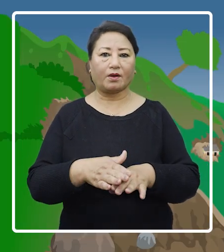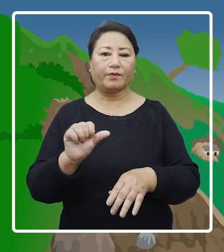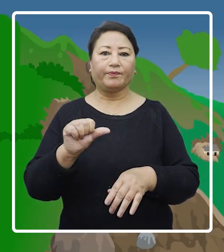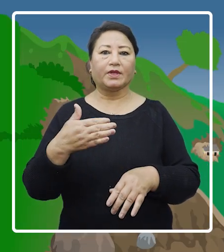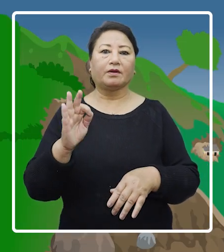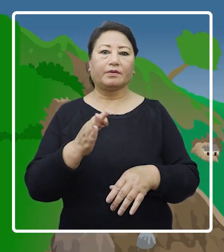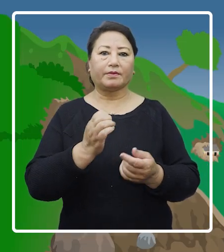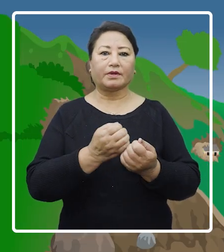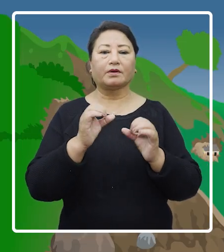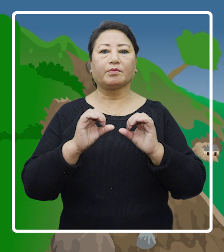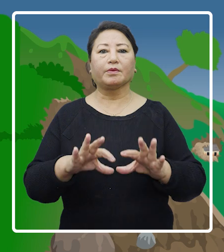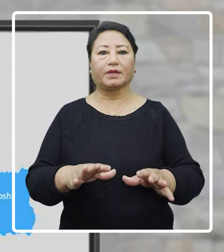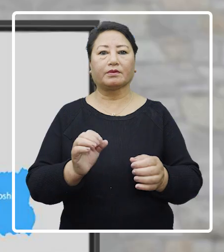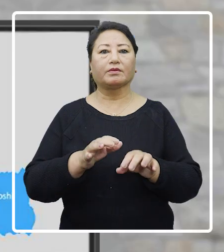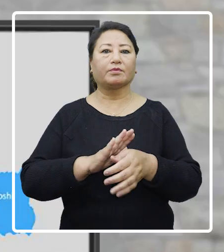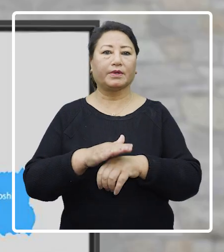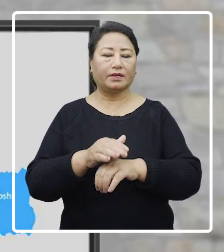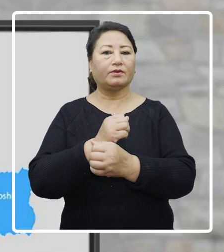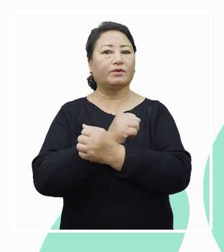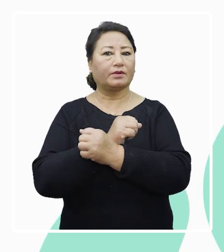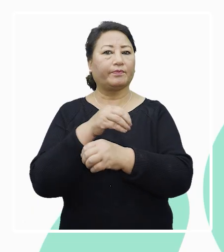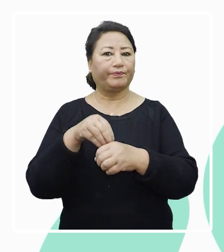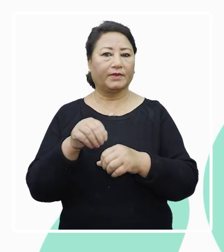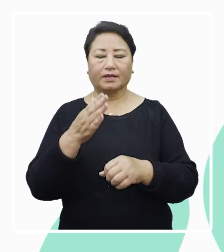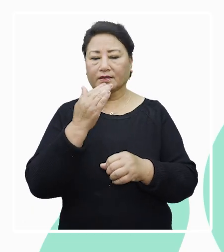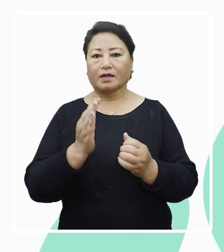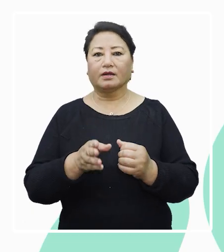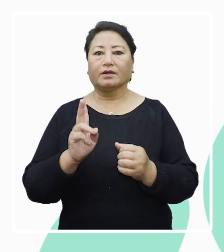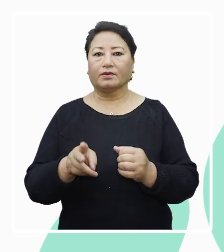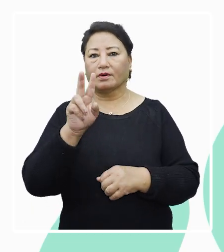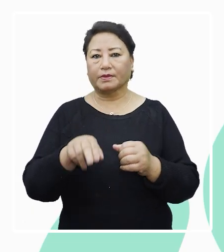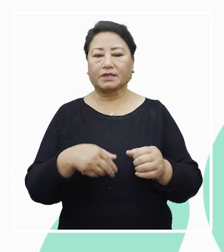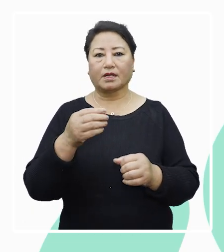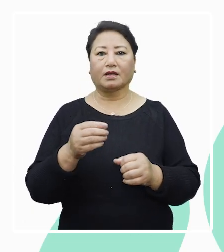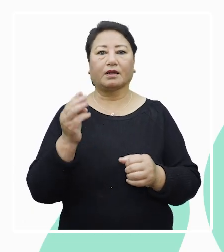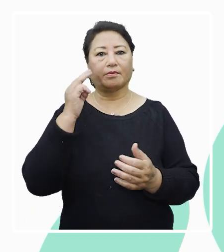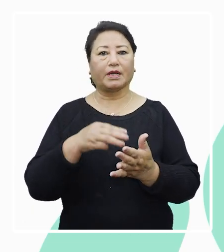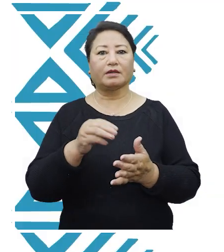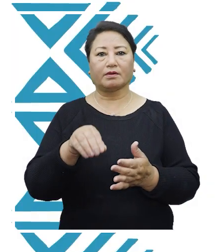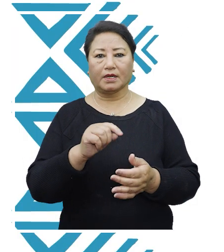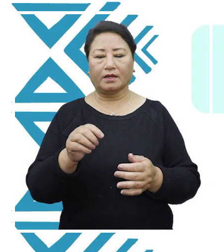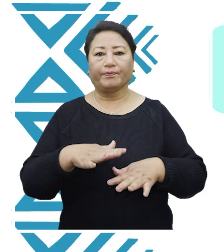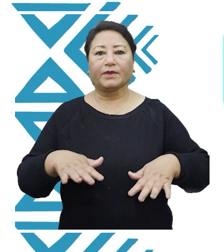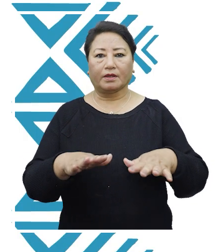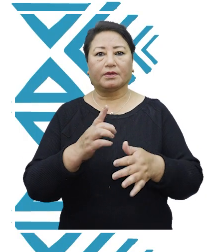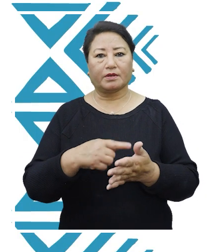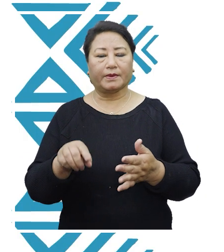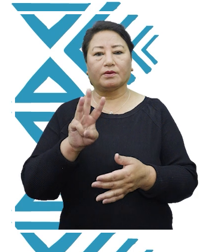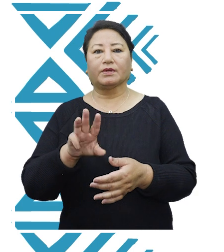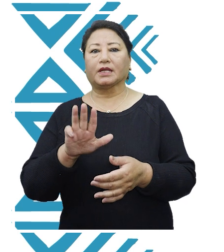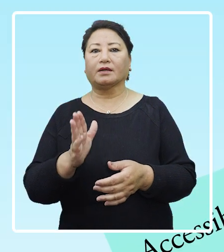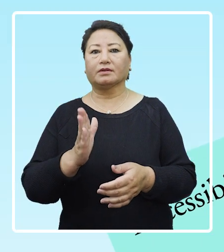to the impacts of climate change and disasters. Exactly. That's why this General Recommendation number 39